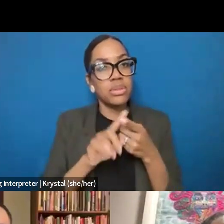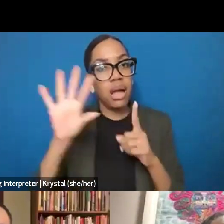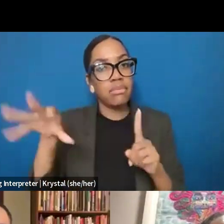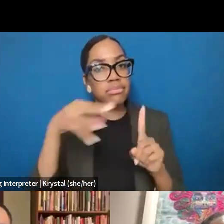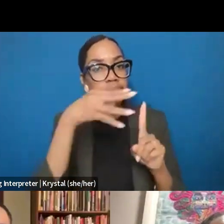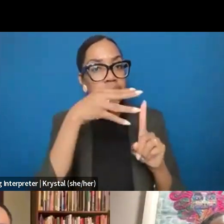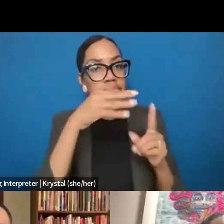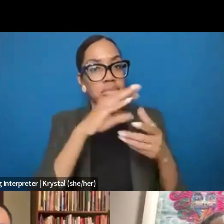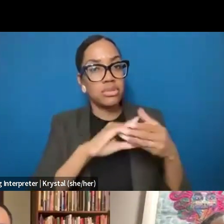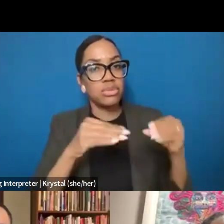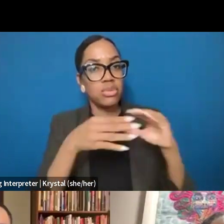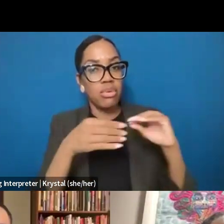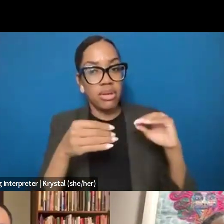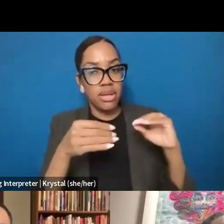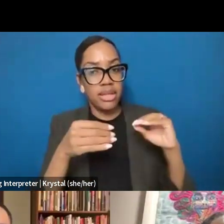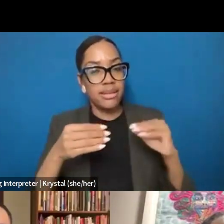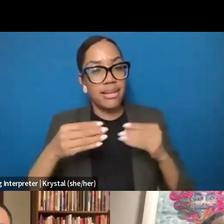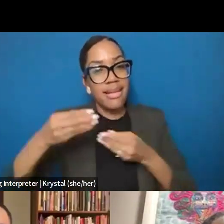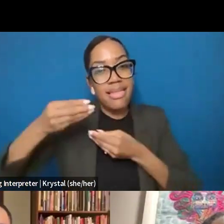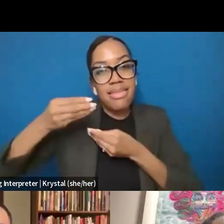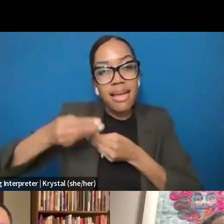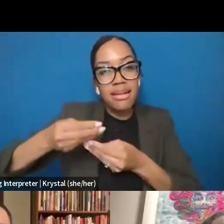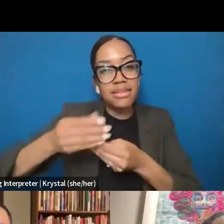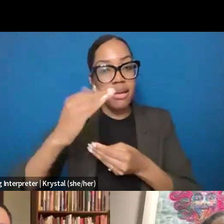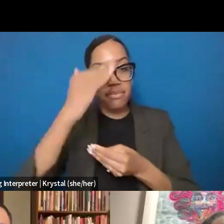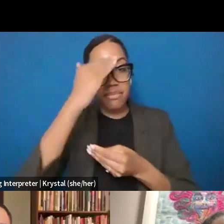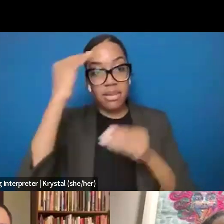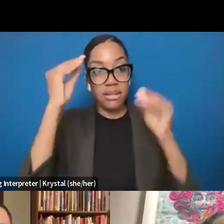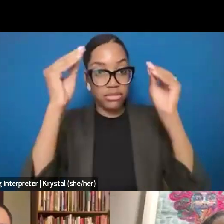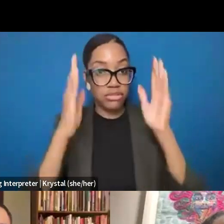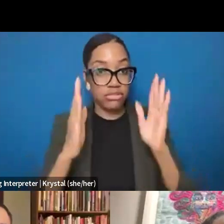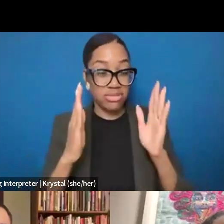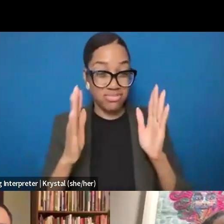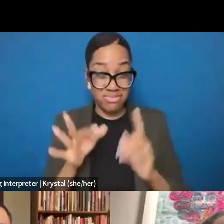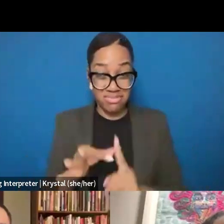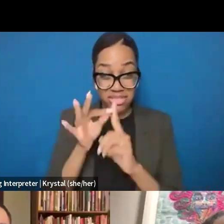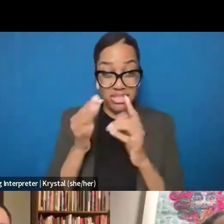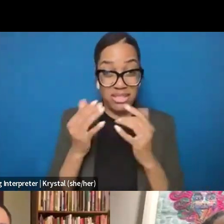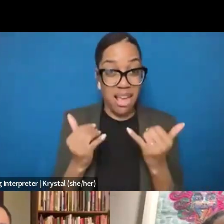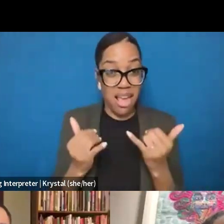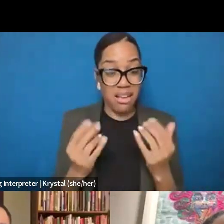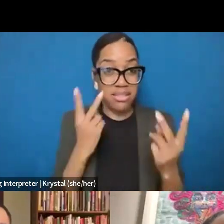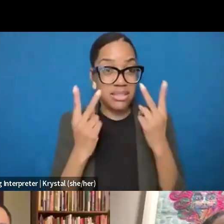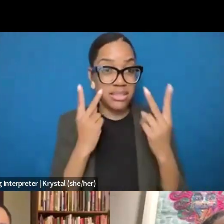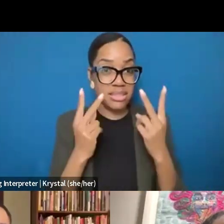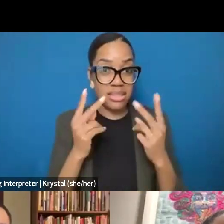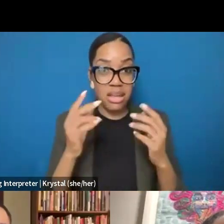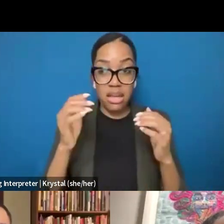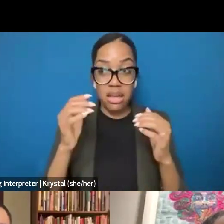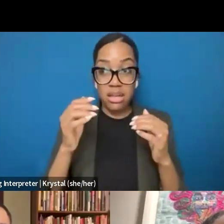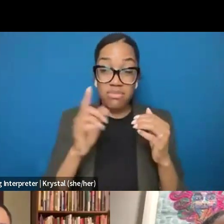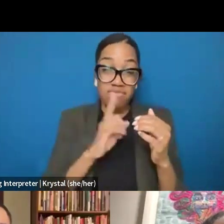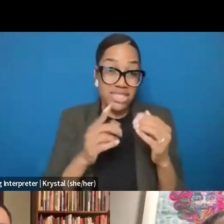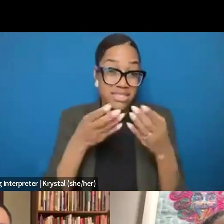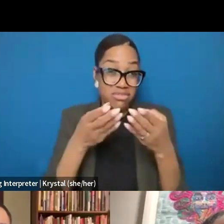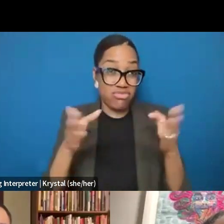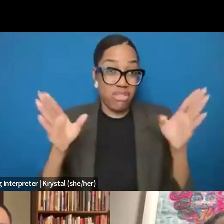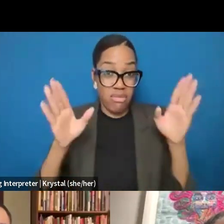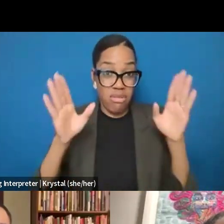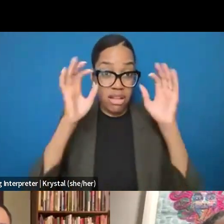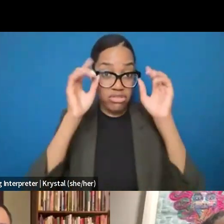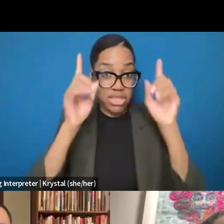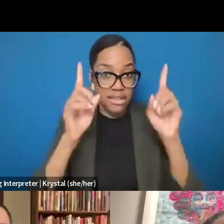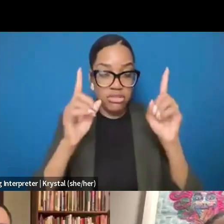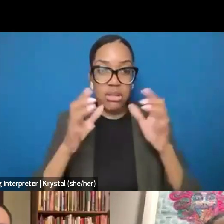of, the legacy of Black teachers, especially in this moment where we see so many attacks on education in general, but also especially on